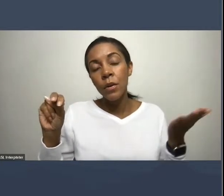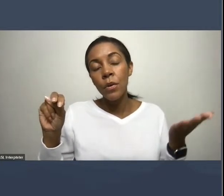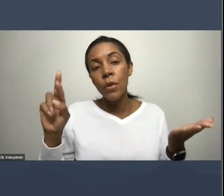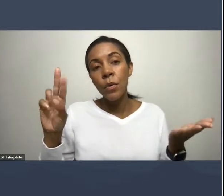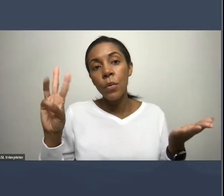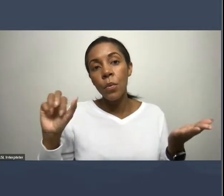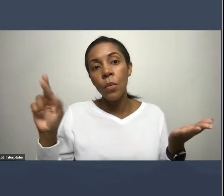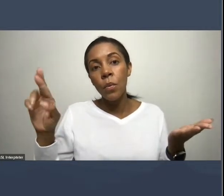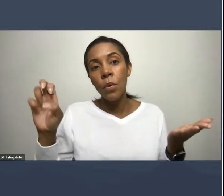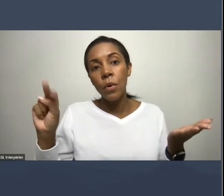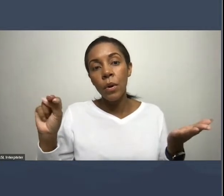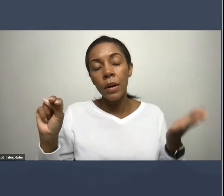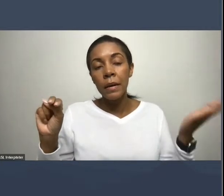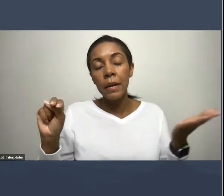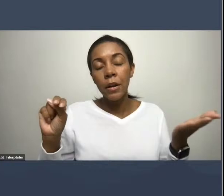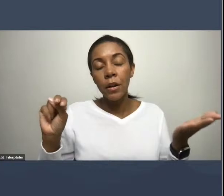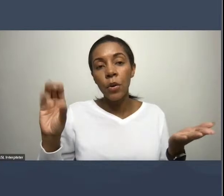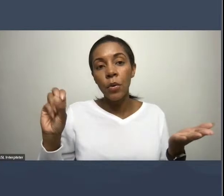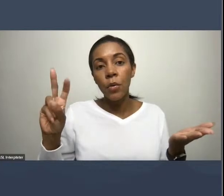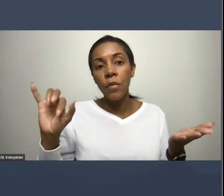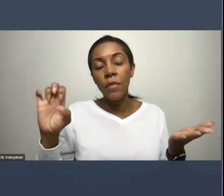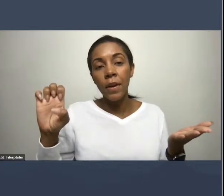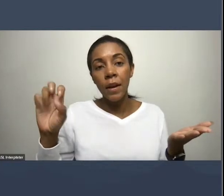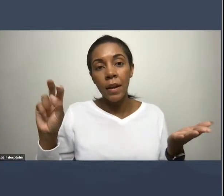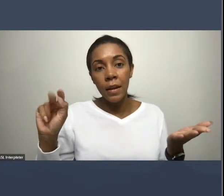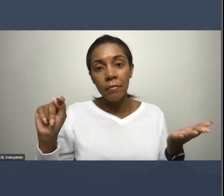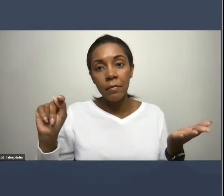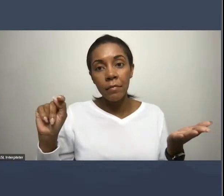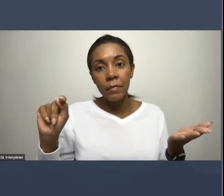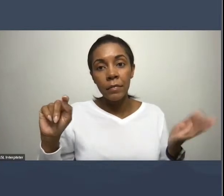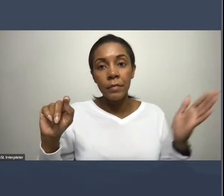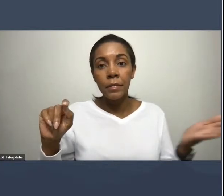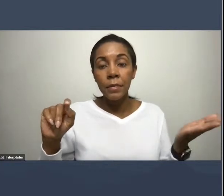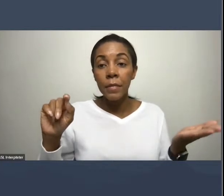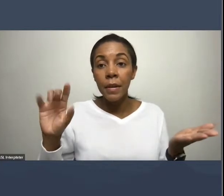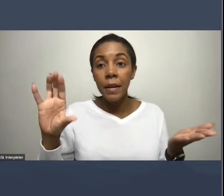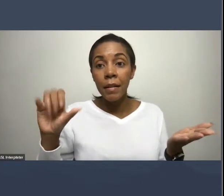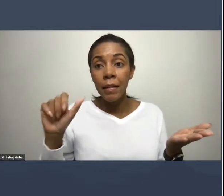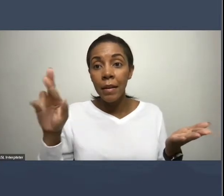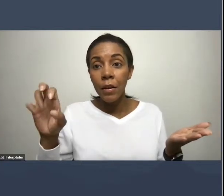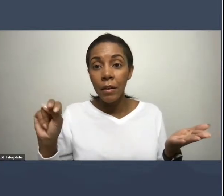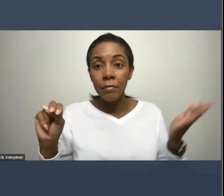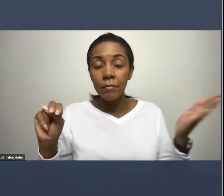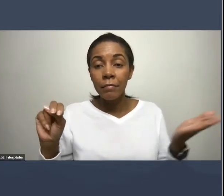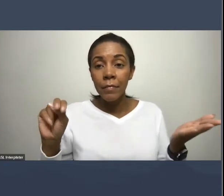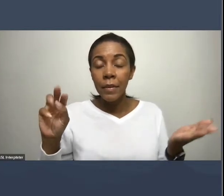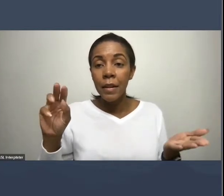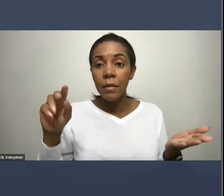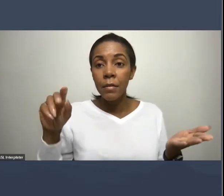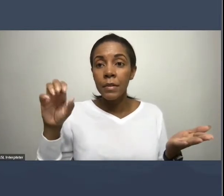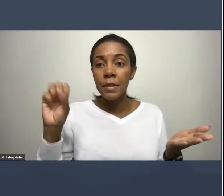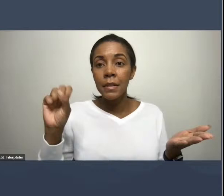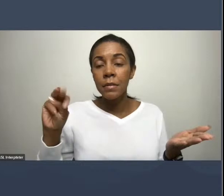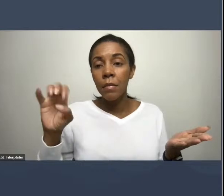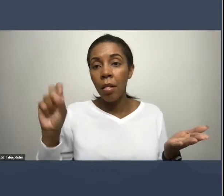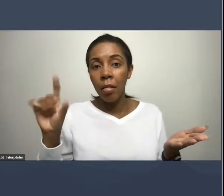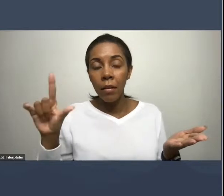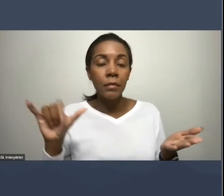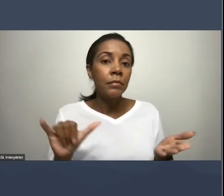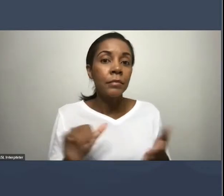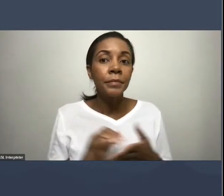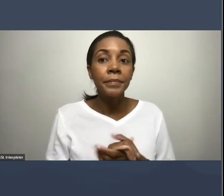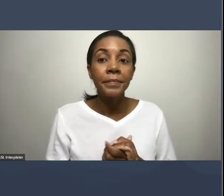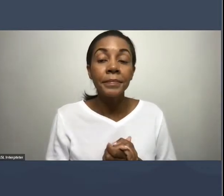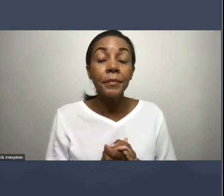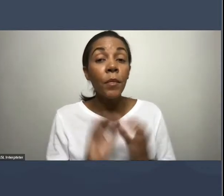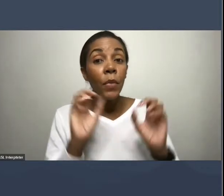Present. Councilman Covett. Councilwoman Swearingen. And Chair Canale. Here, Chair observes a quorum.